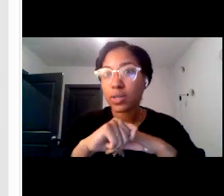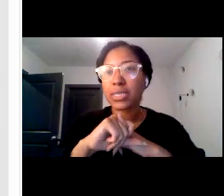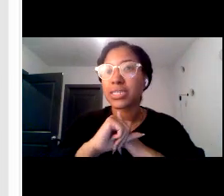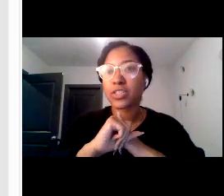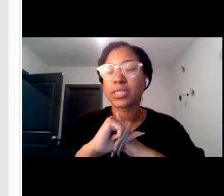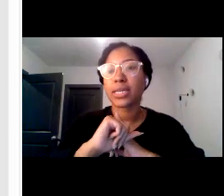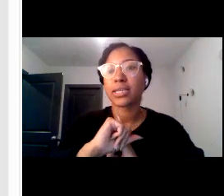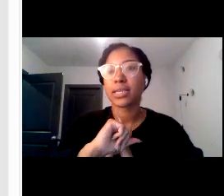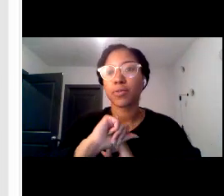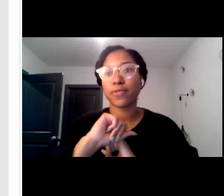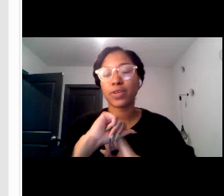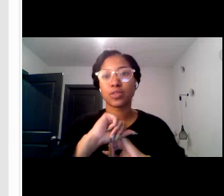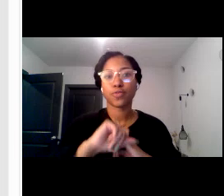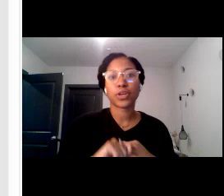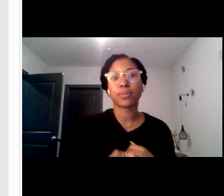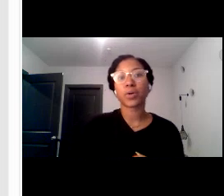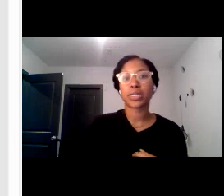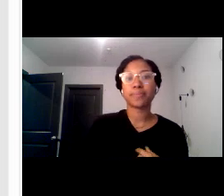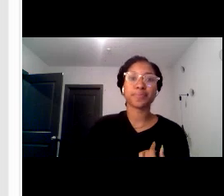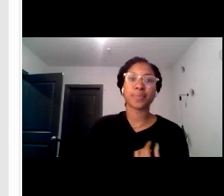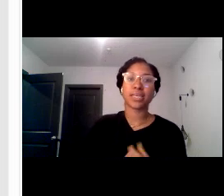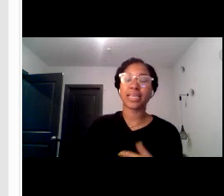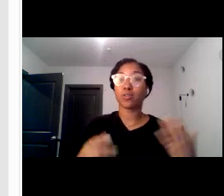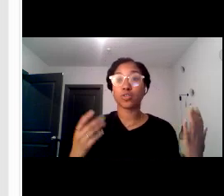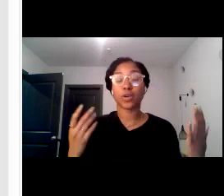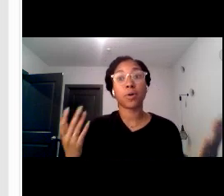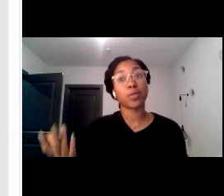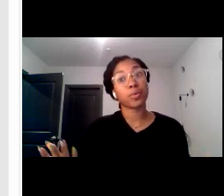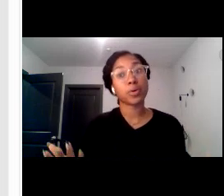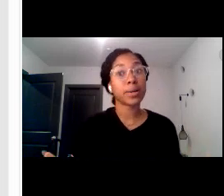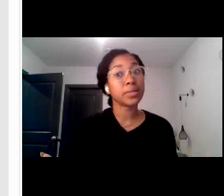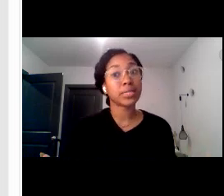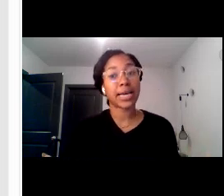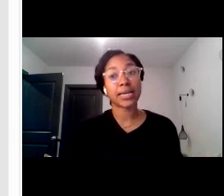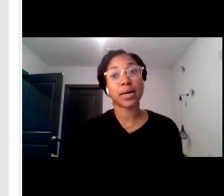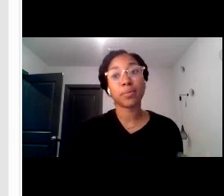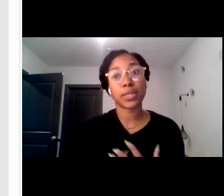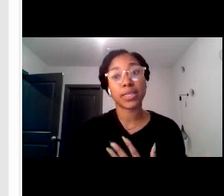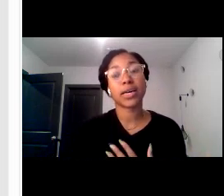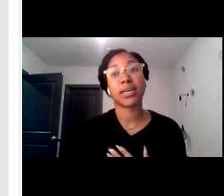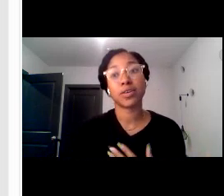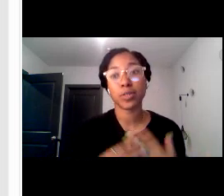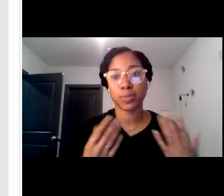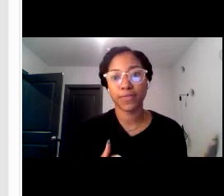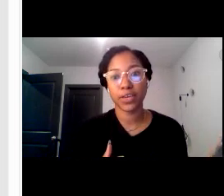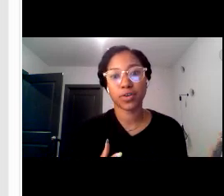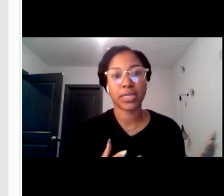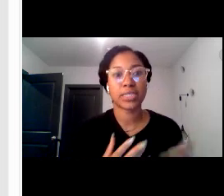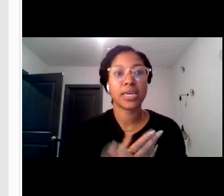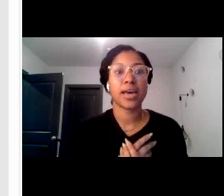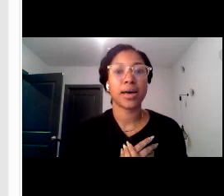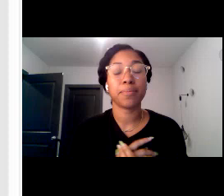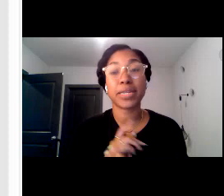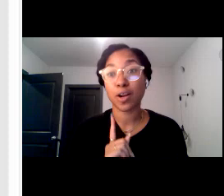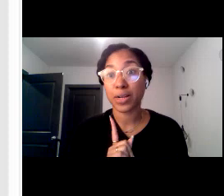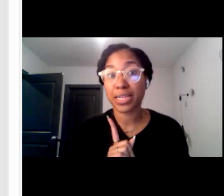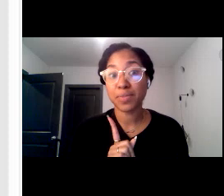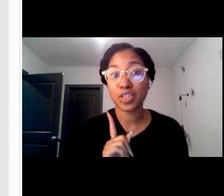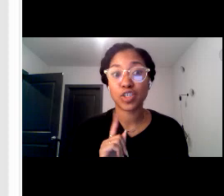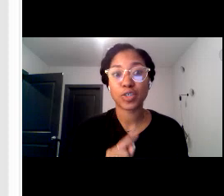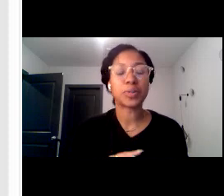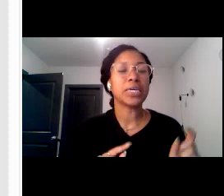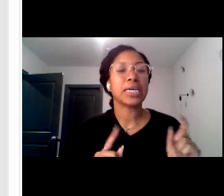grants and terms conditions, like Neelam reference. Those are very important. They all describe all the requirements that come with your specific grant, but